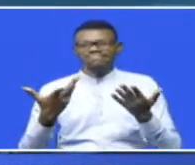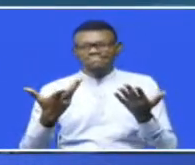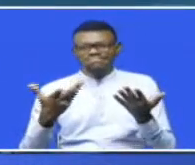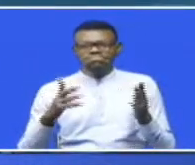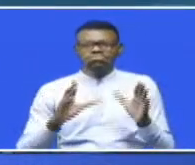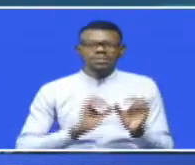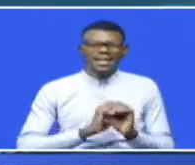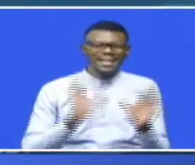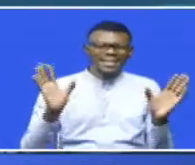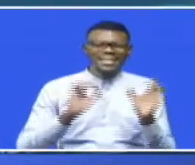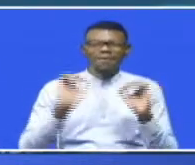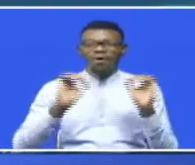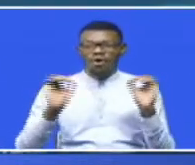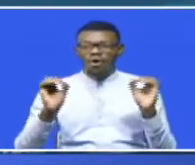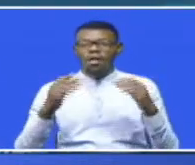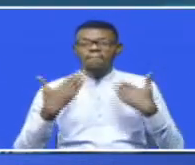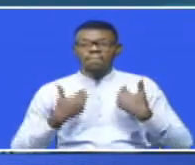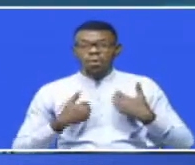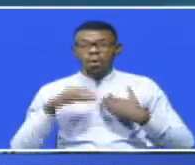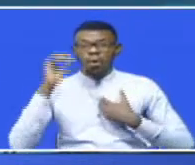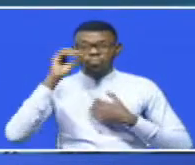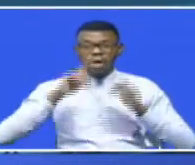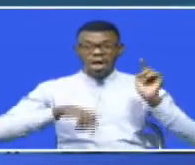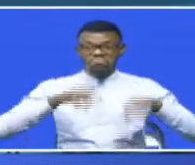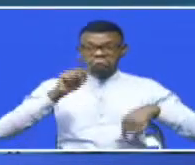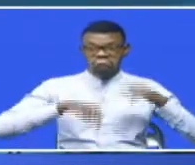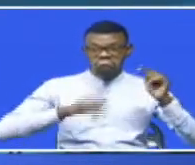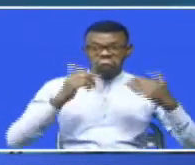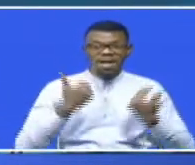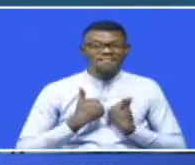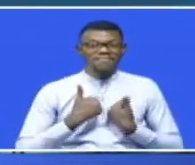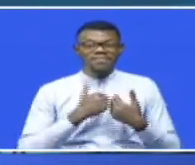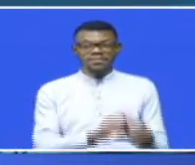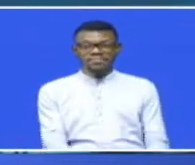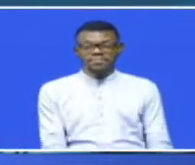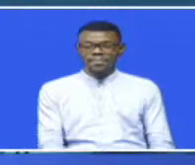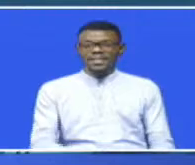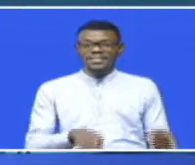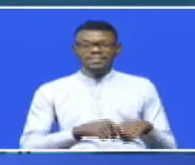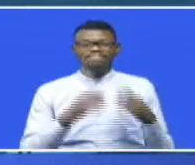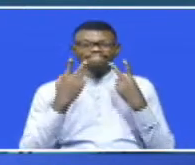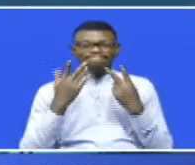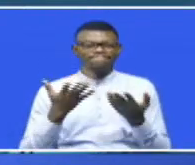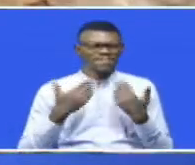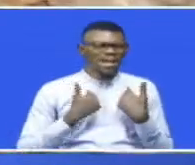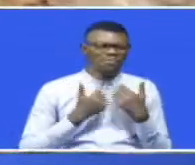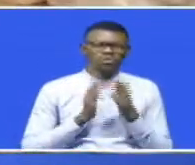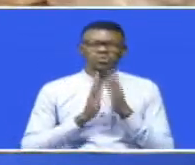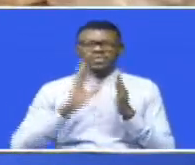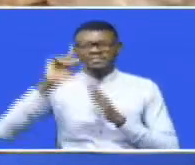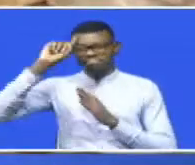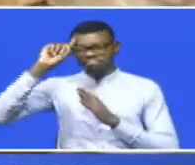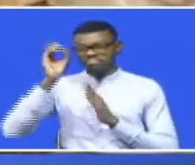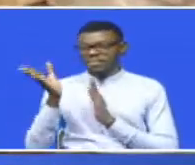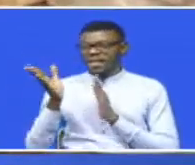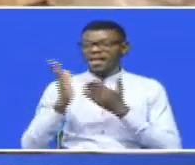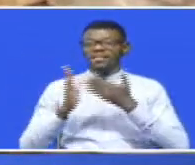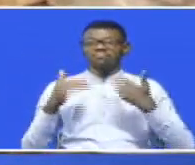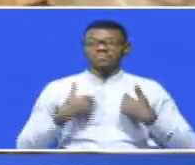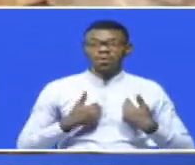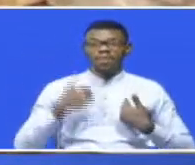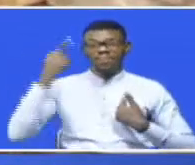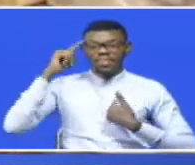sun, on the ground, opinion on the vaccine is varied. And as usual, there are myths. Wengine wanasema hii